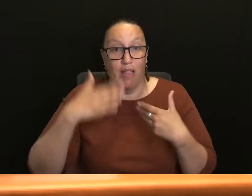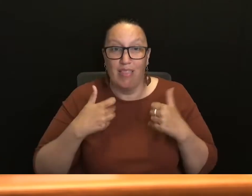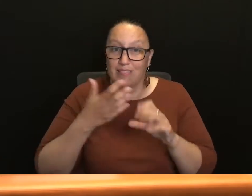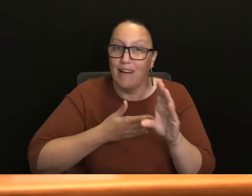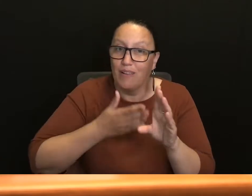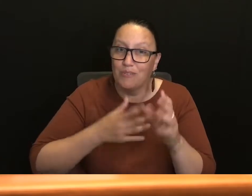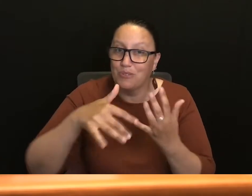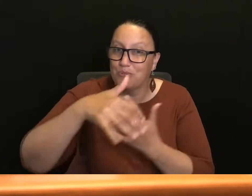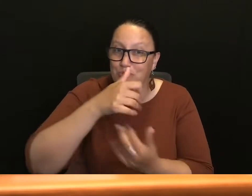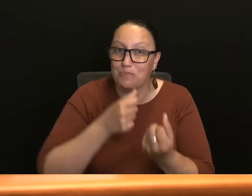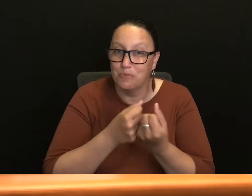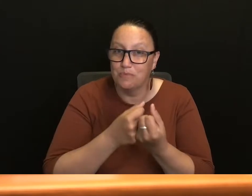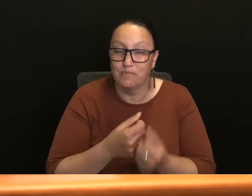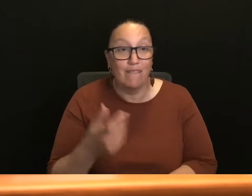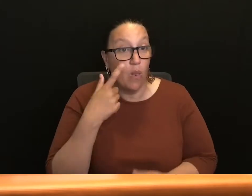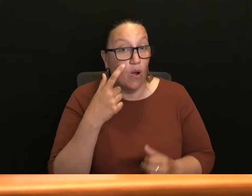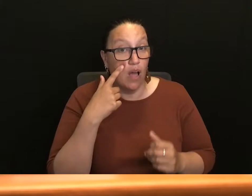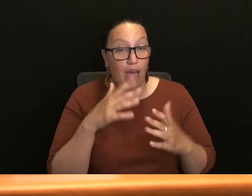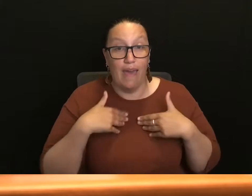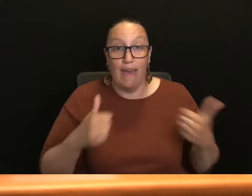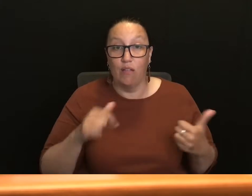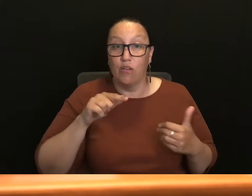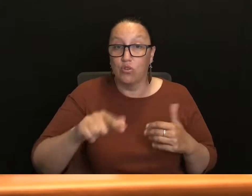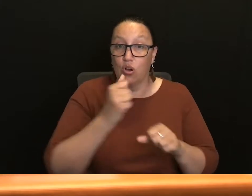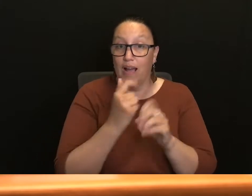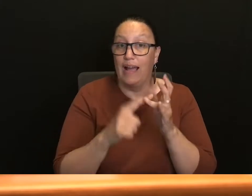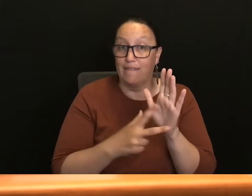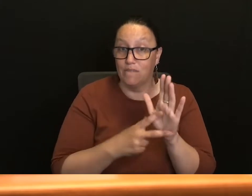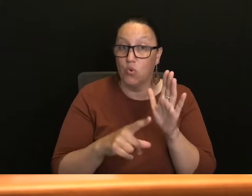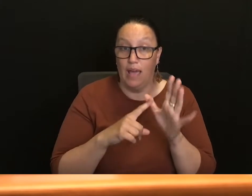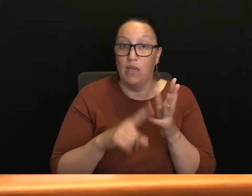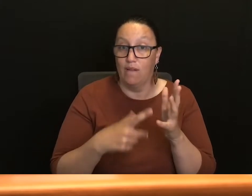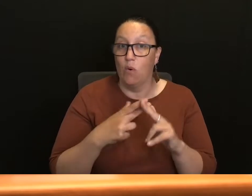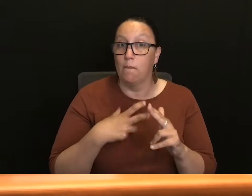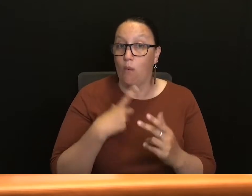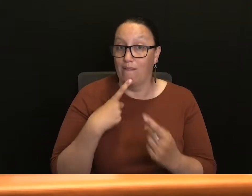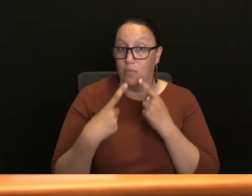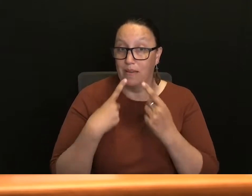you to visit health.gov.au and head to health.gov.au. You can also visit